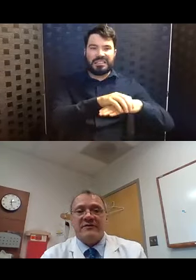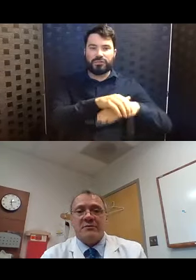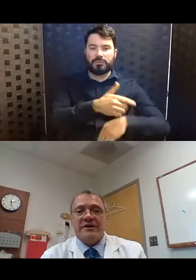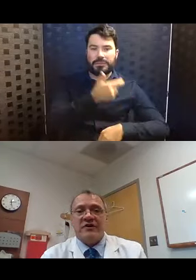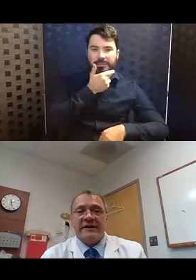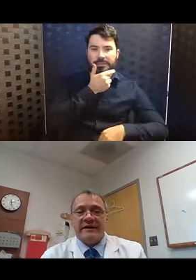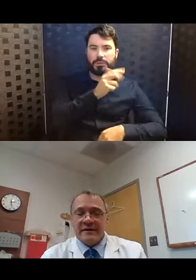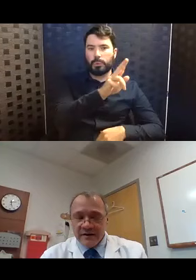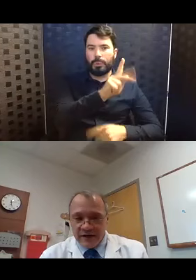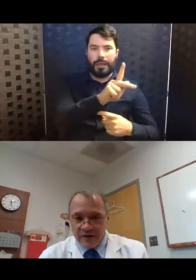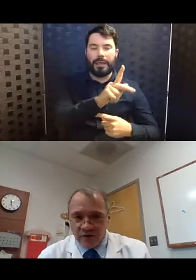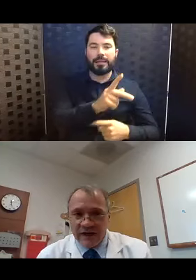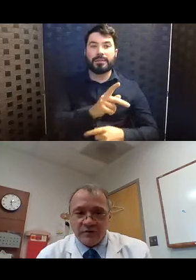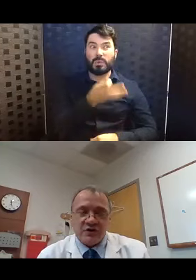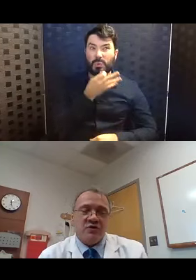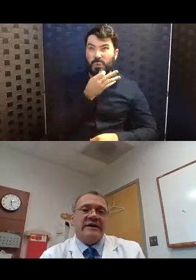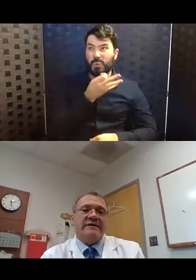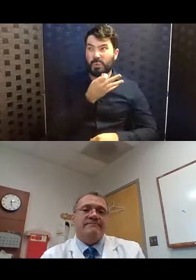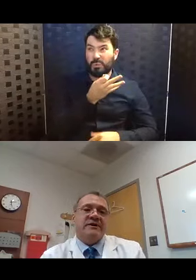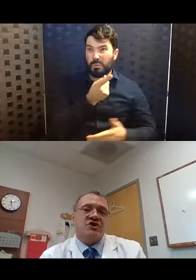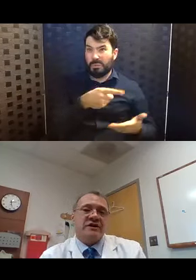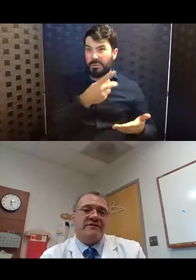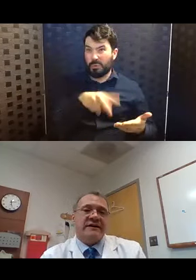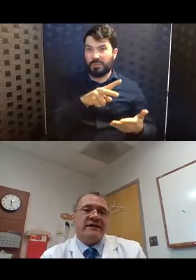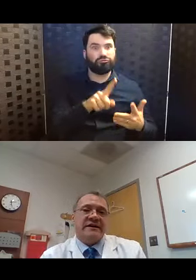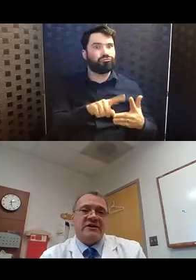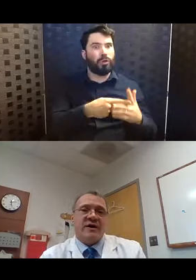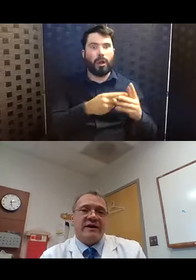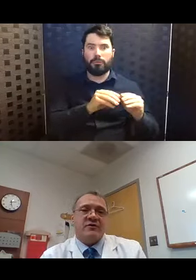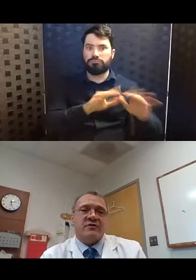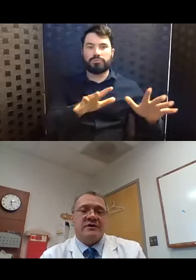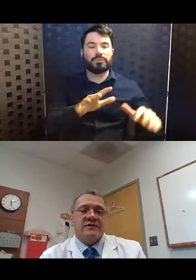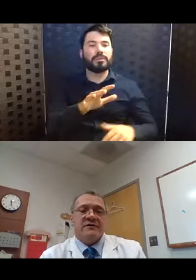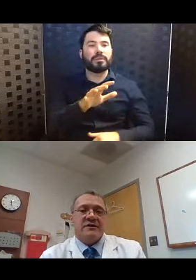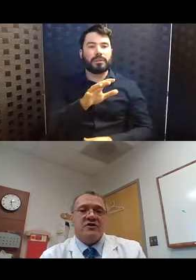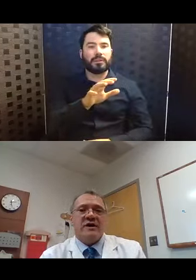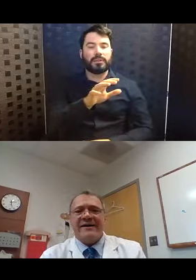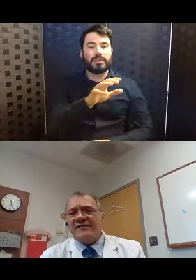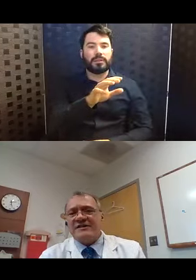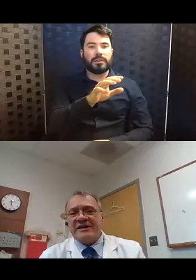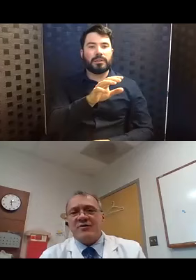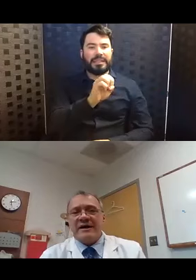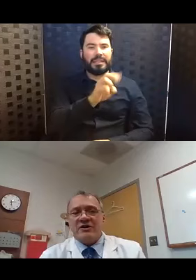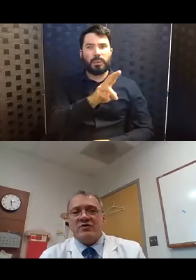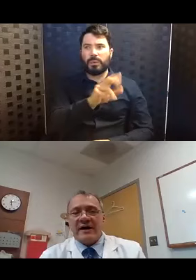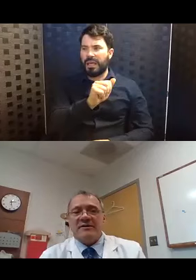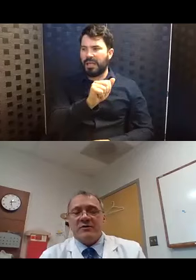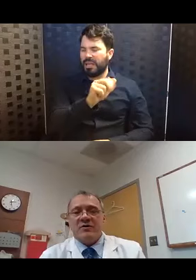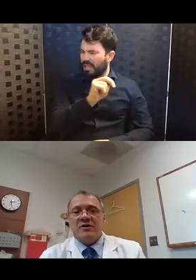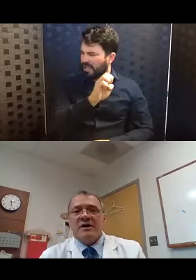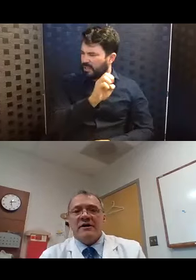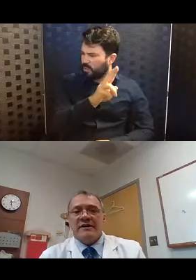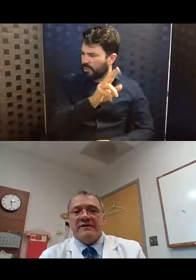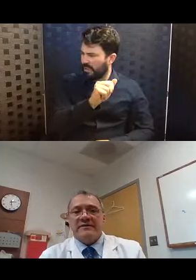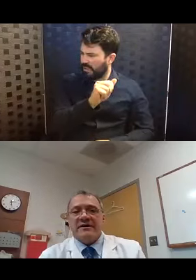week. As everybody saw, it was able to achieve an EUA for the UK. I don't know if it's an EUA in the UK, but they